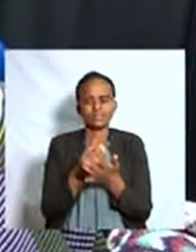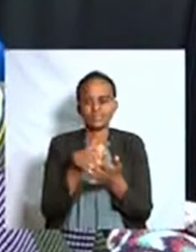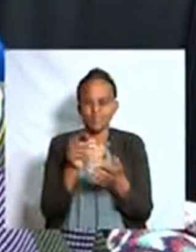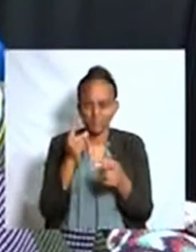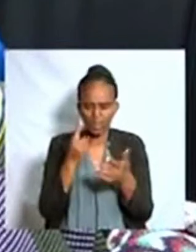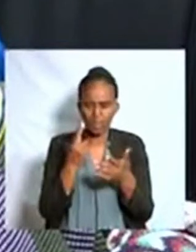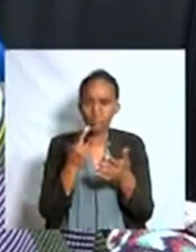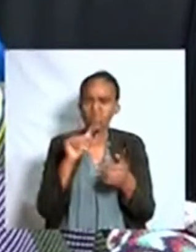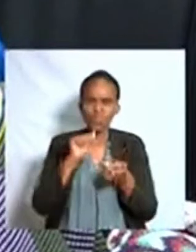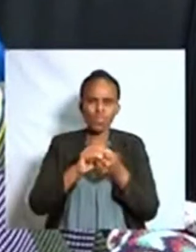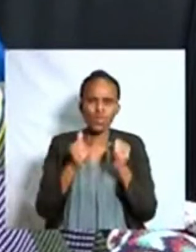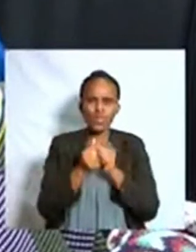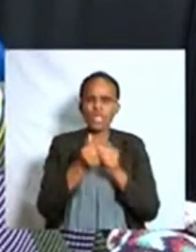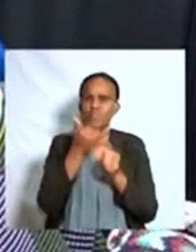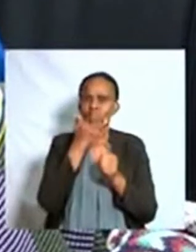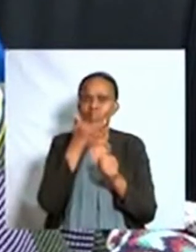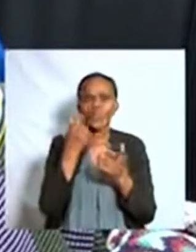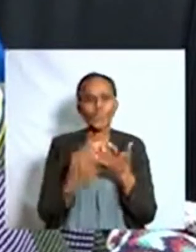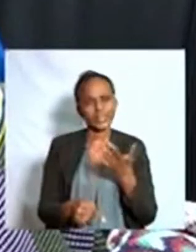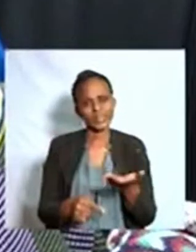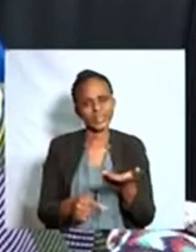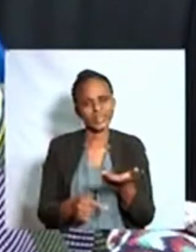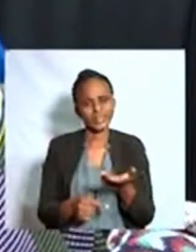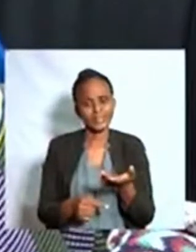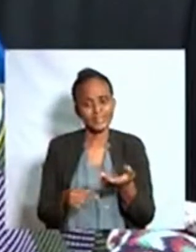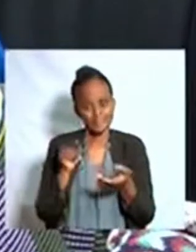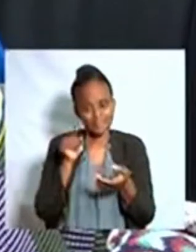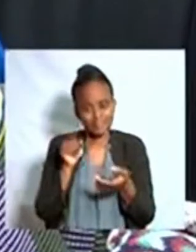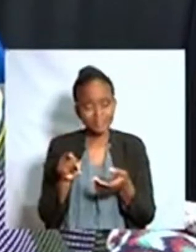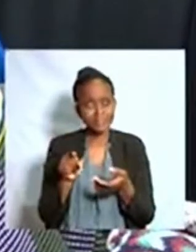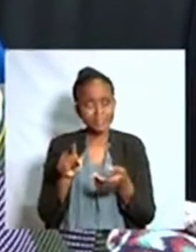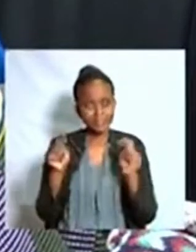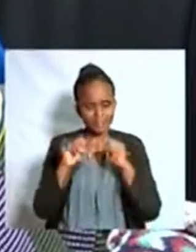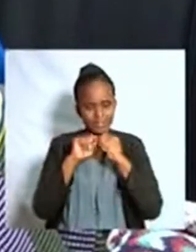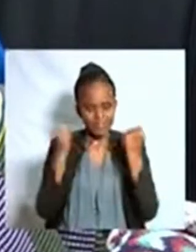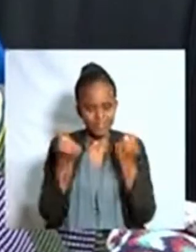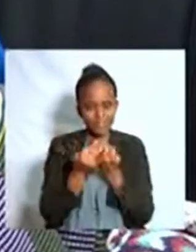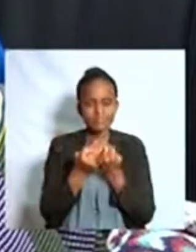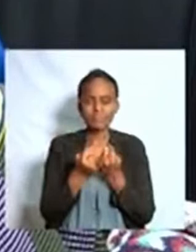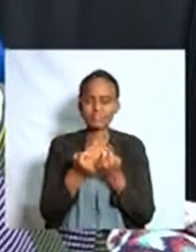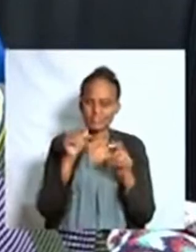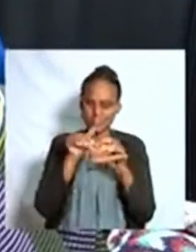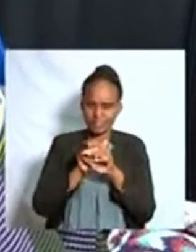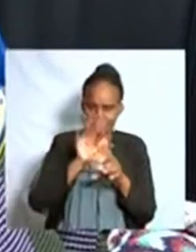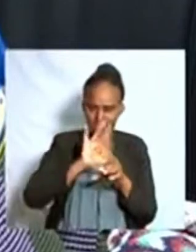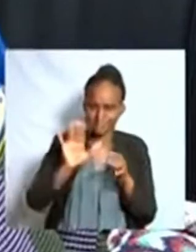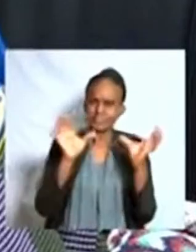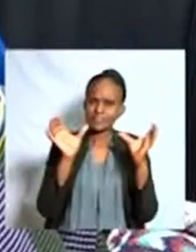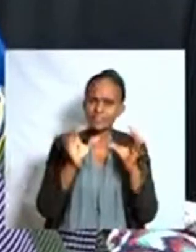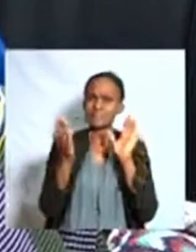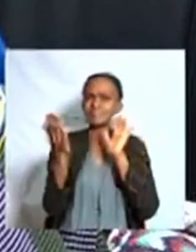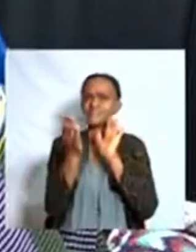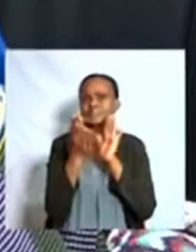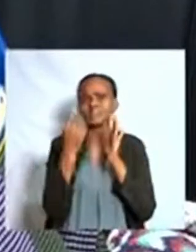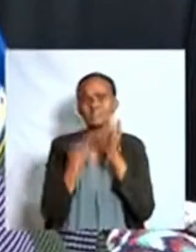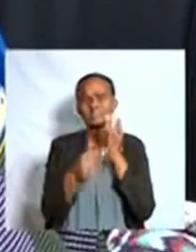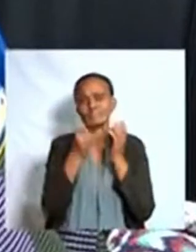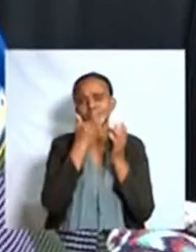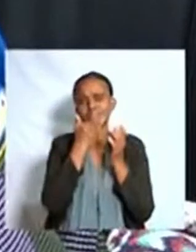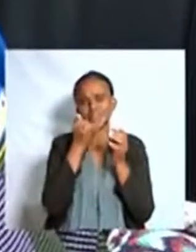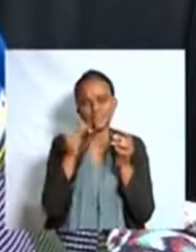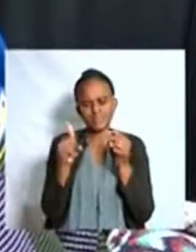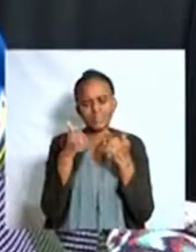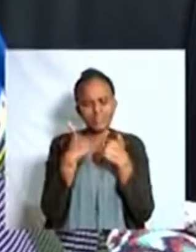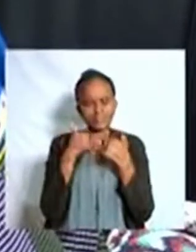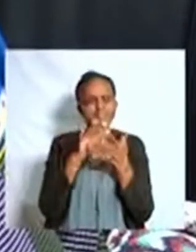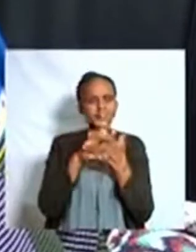really the problem that this team or this council is facing, seeing that they've got